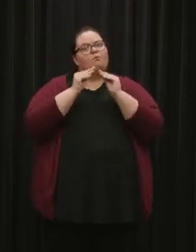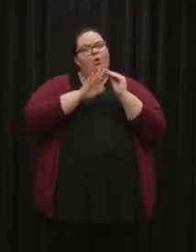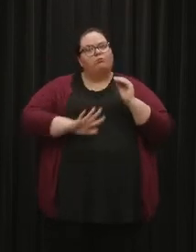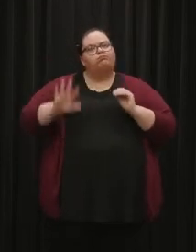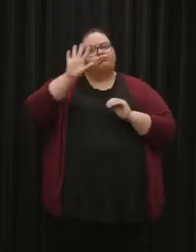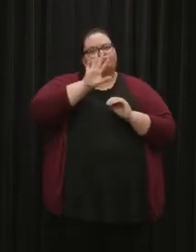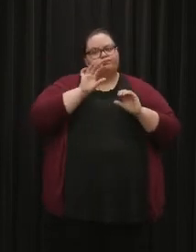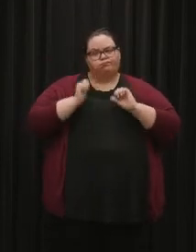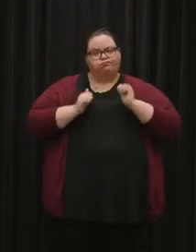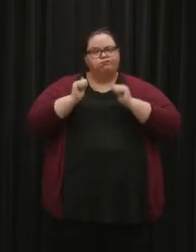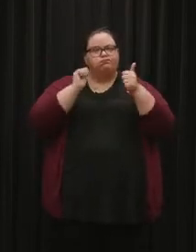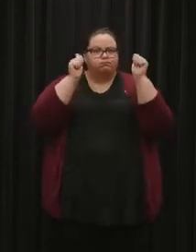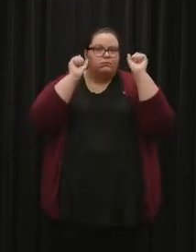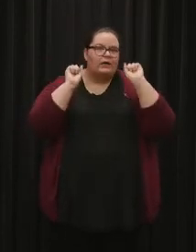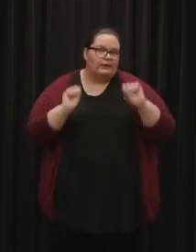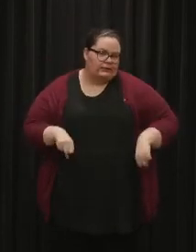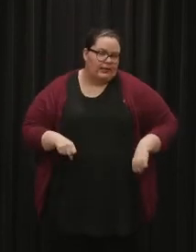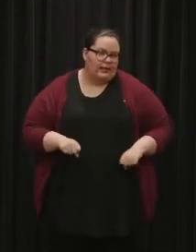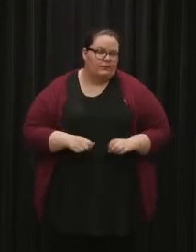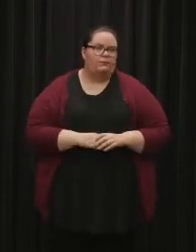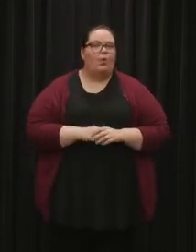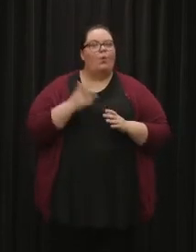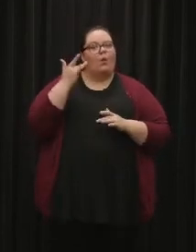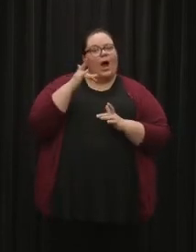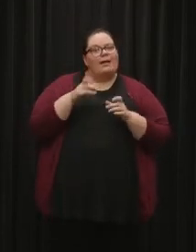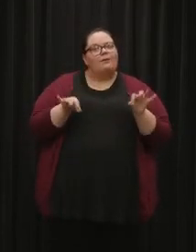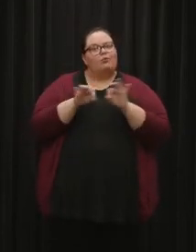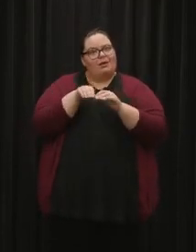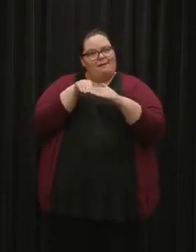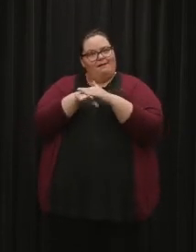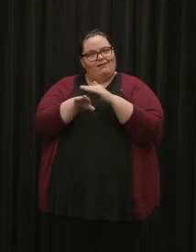easy access. Les premières cliniques